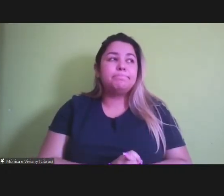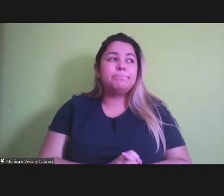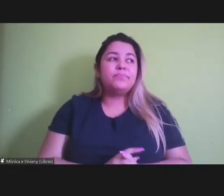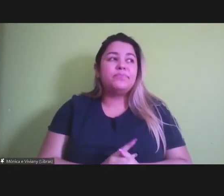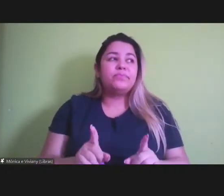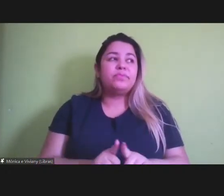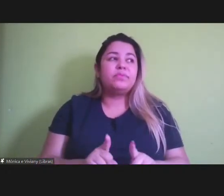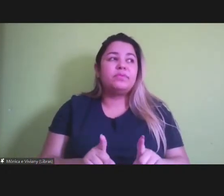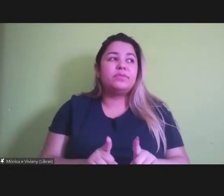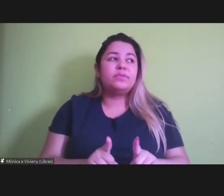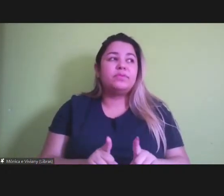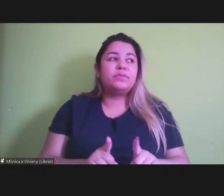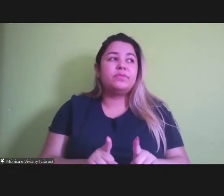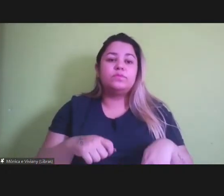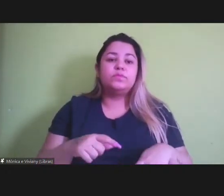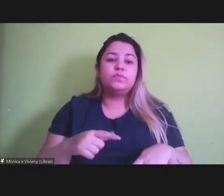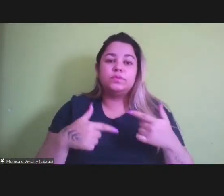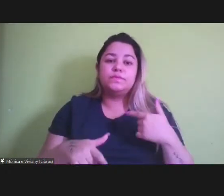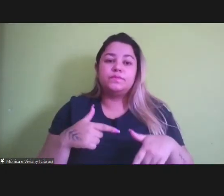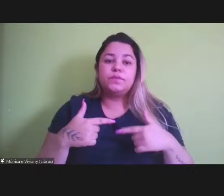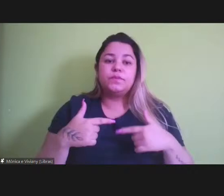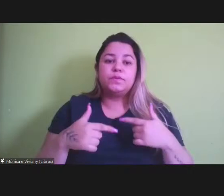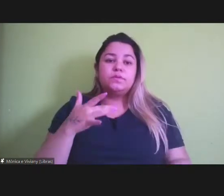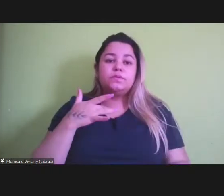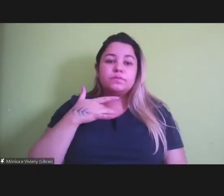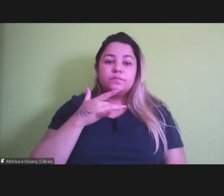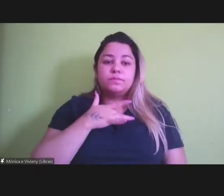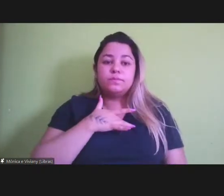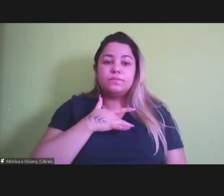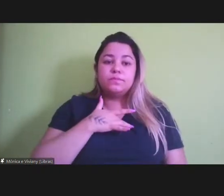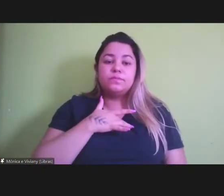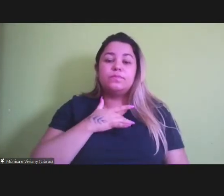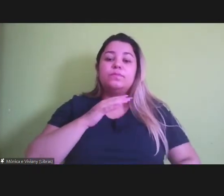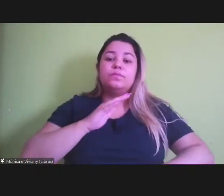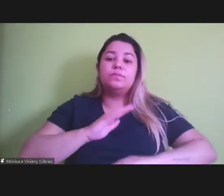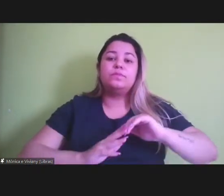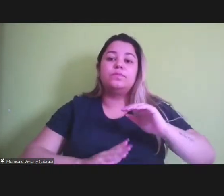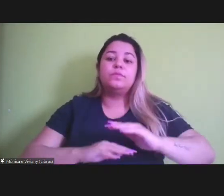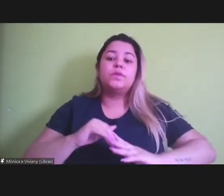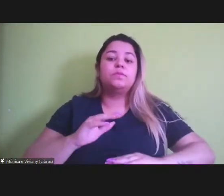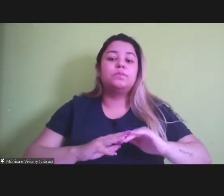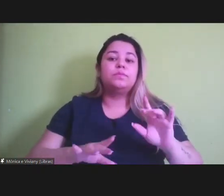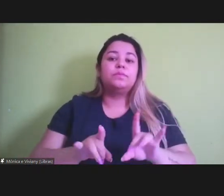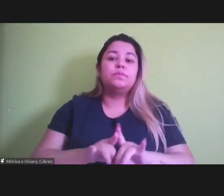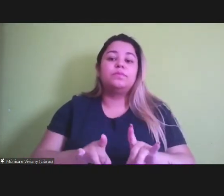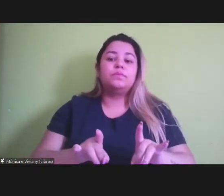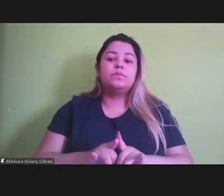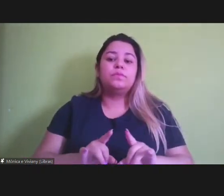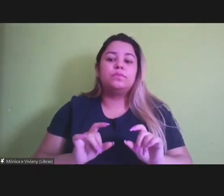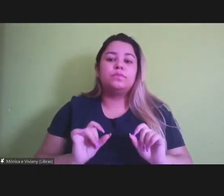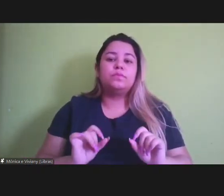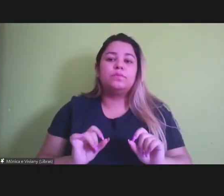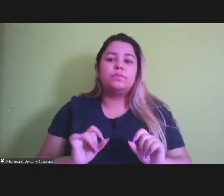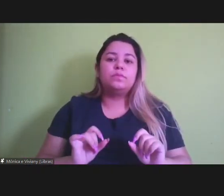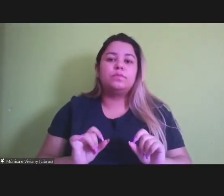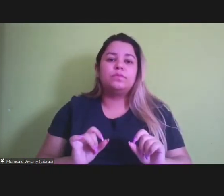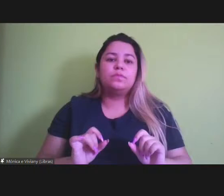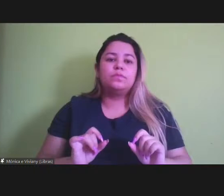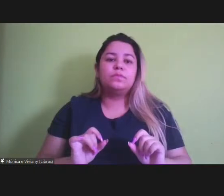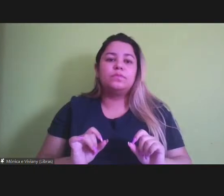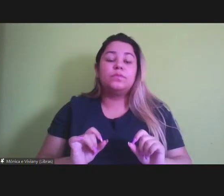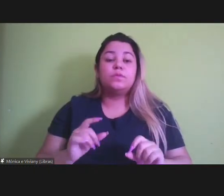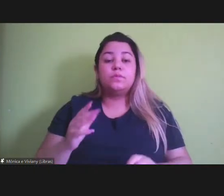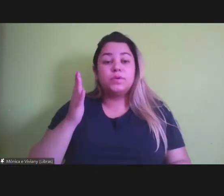and many hands, needs to be appropriated for the healthcare workers as a methodological practice and conceptual in its